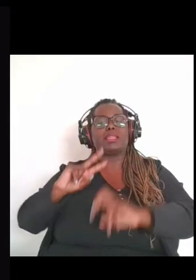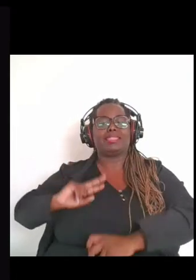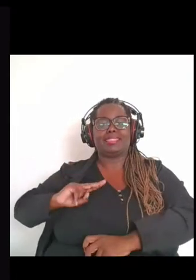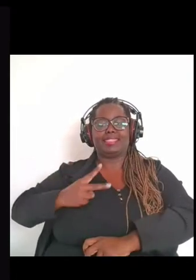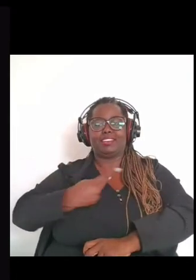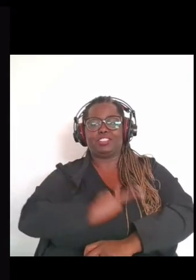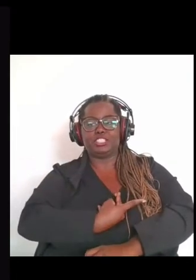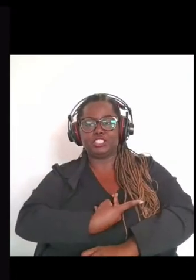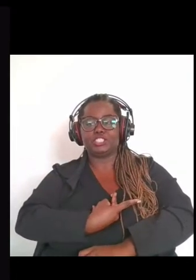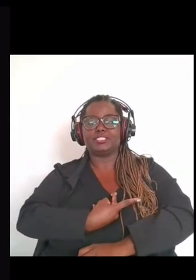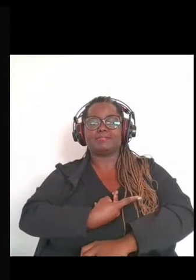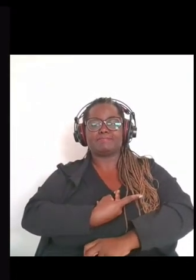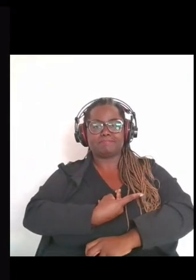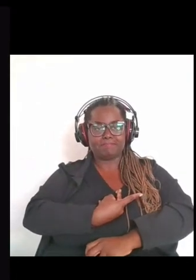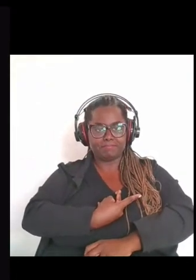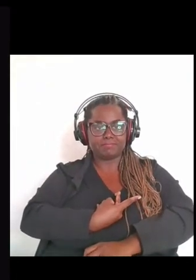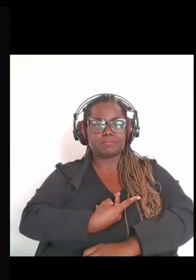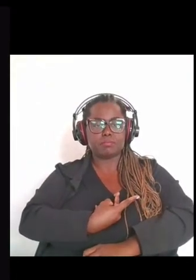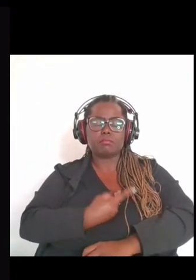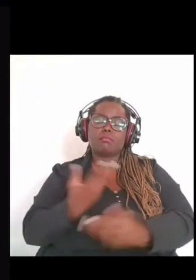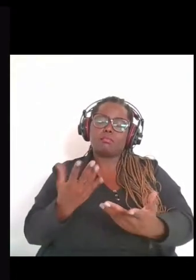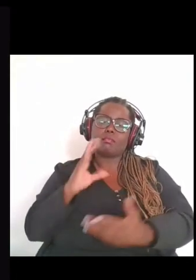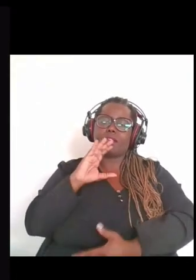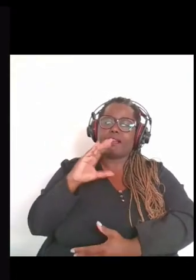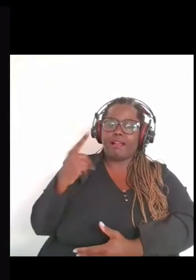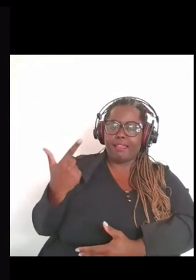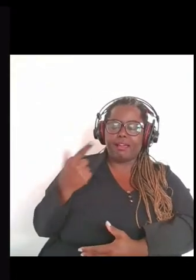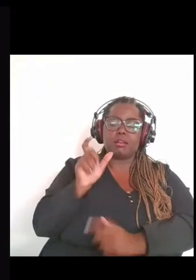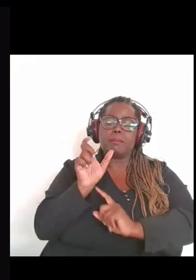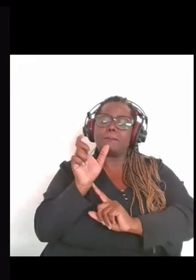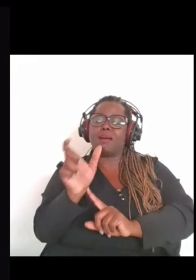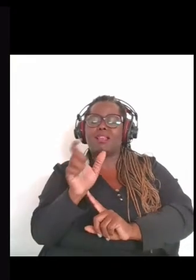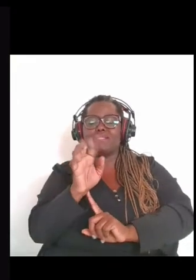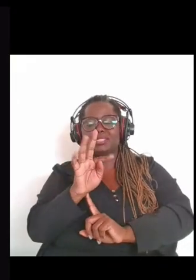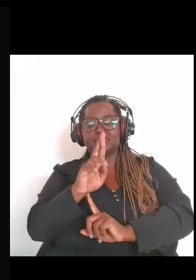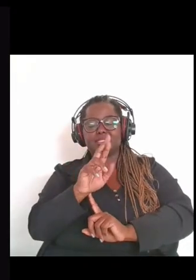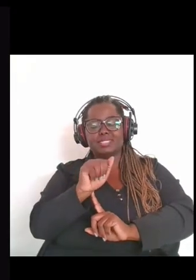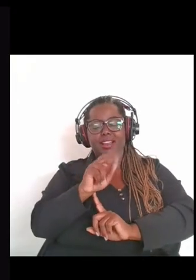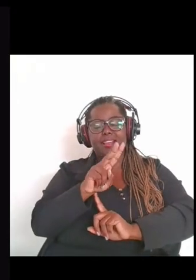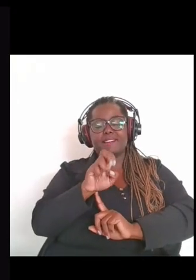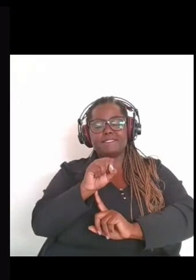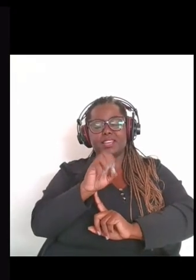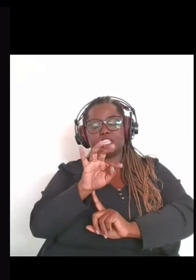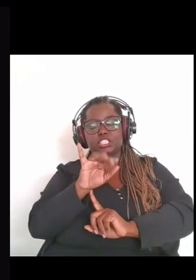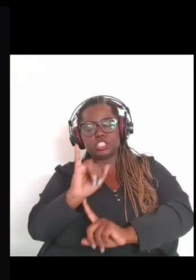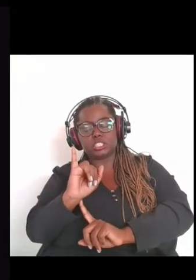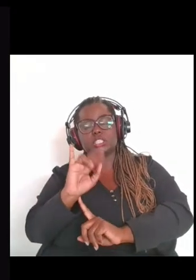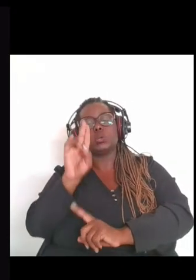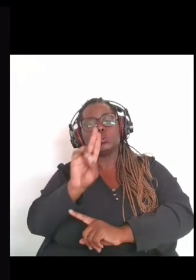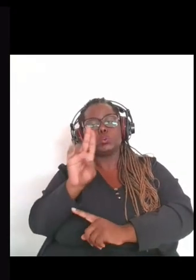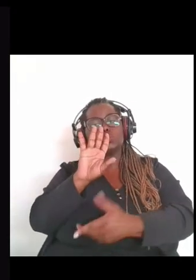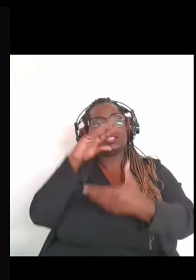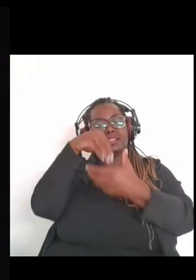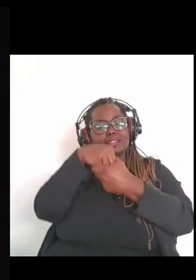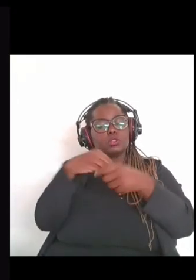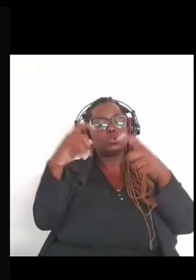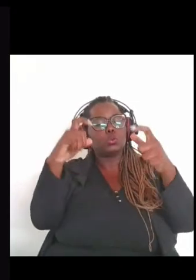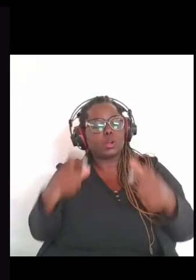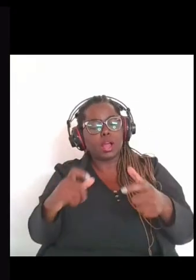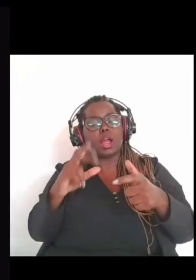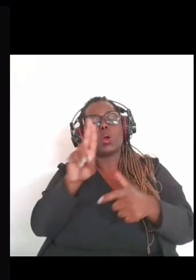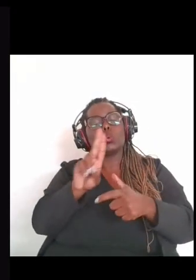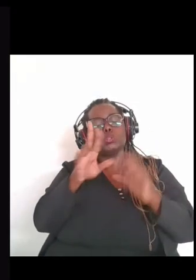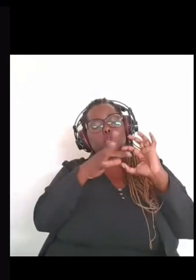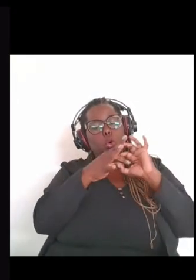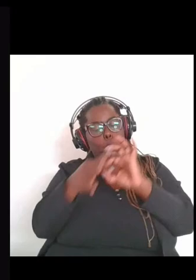particular context in a particular location um there are some similarities in the south in the